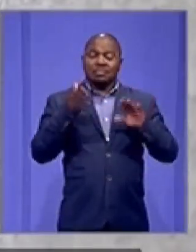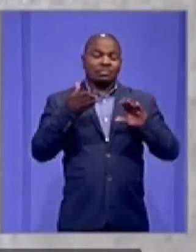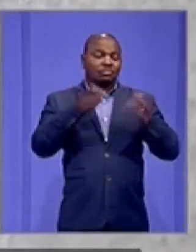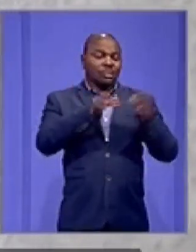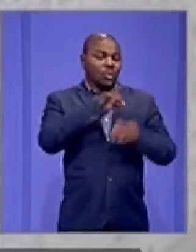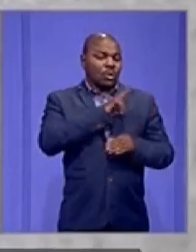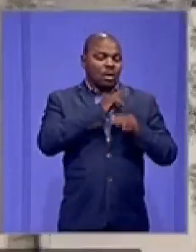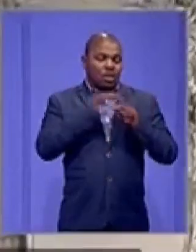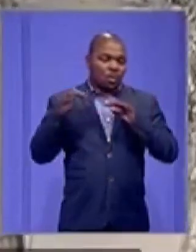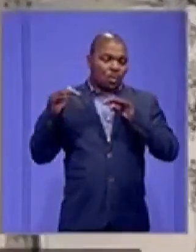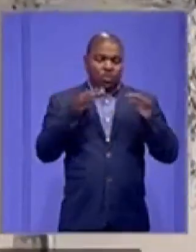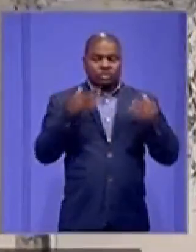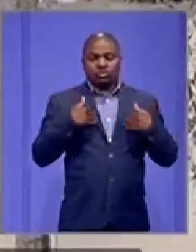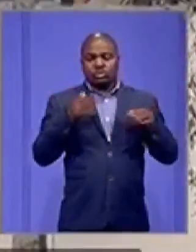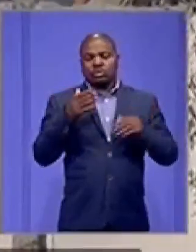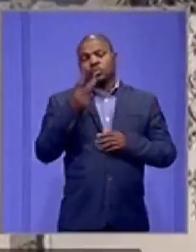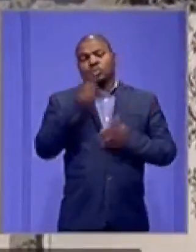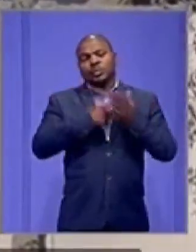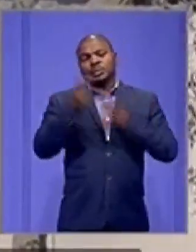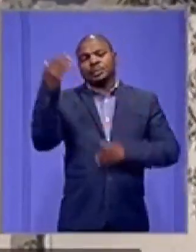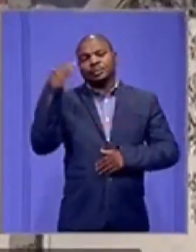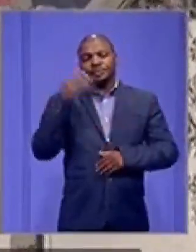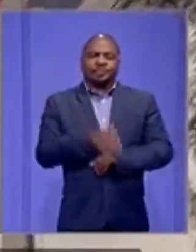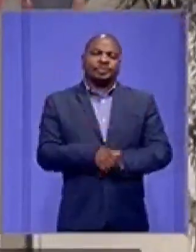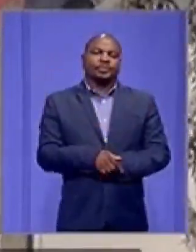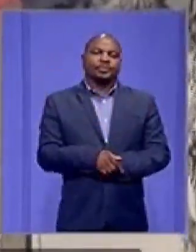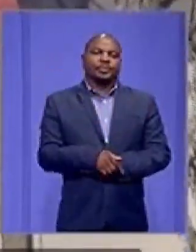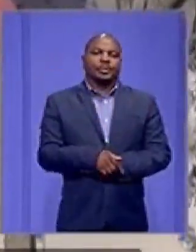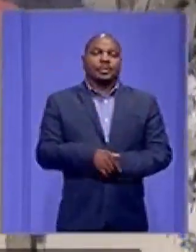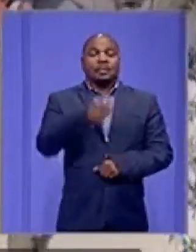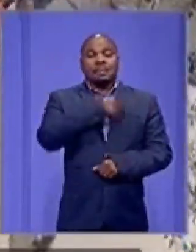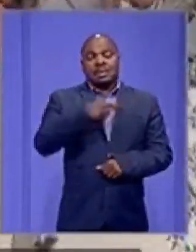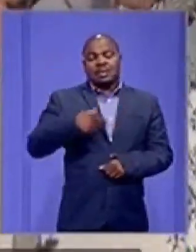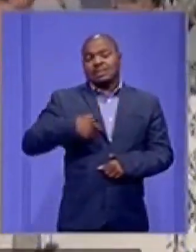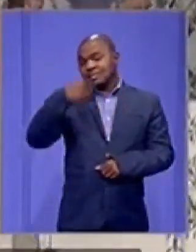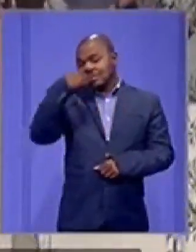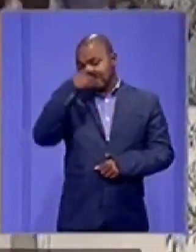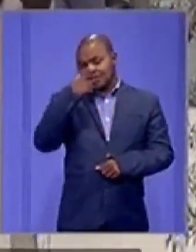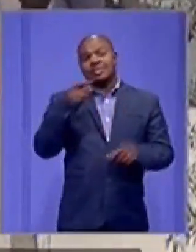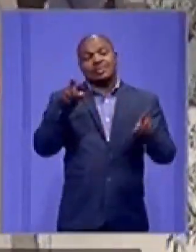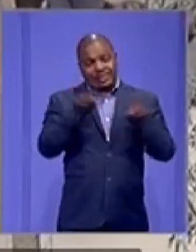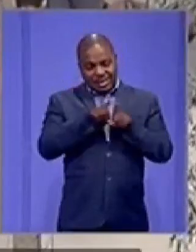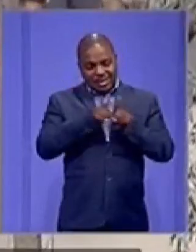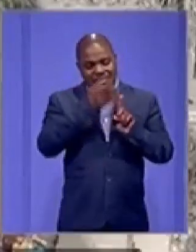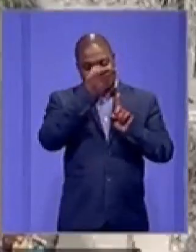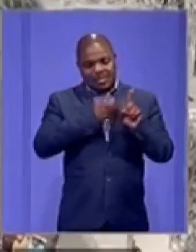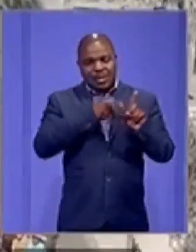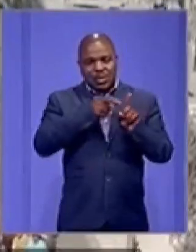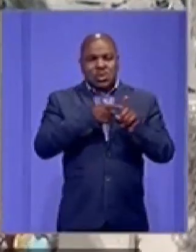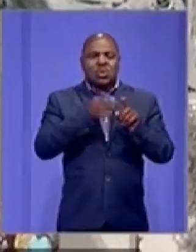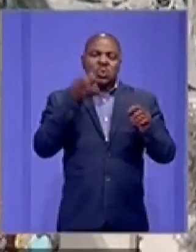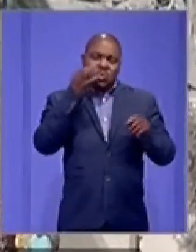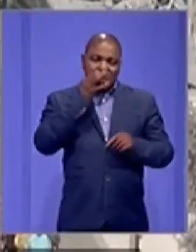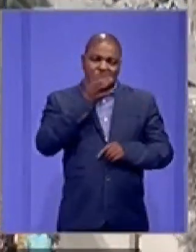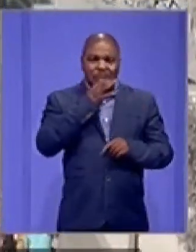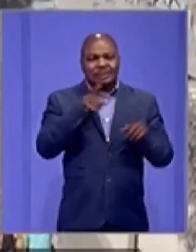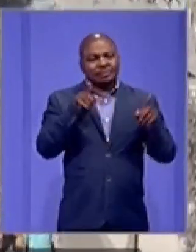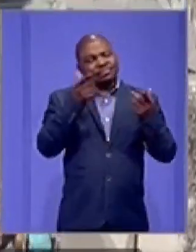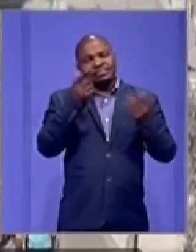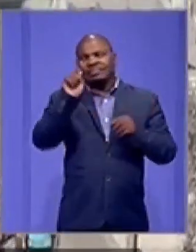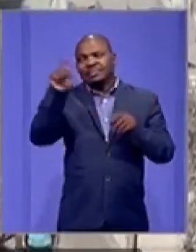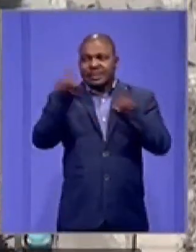ge go phulega ntwa dibeke tše 2 tša go feta. Mopresidente Cyril Ramaphosa le yena o gata ka mošito o